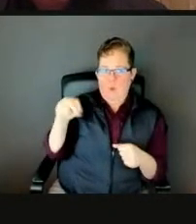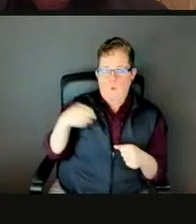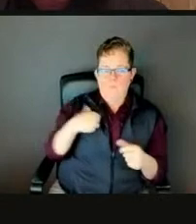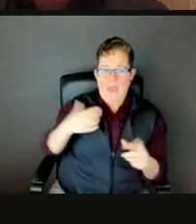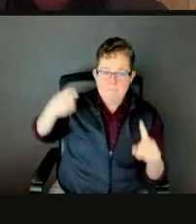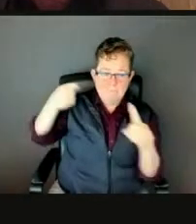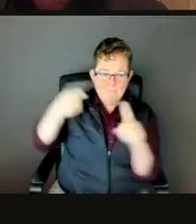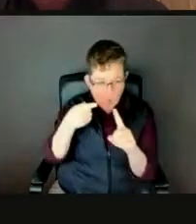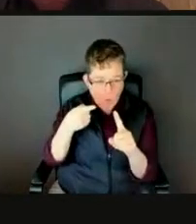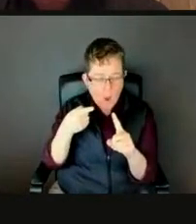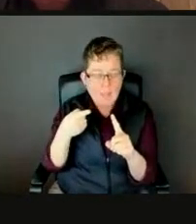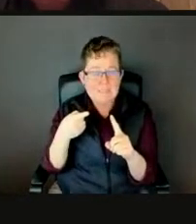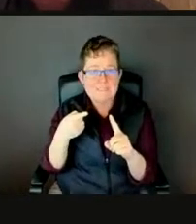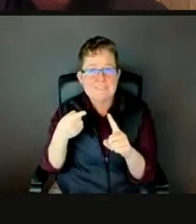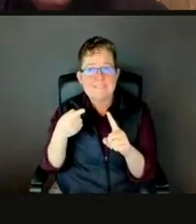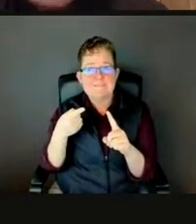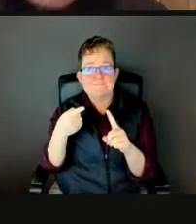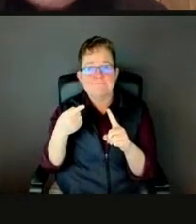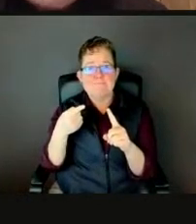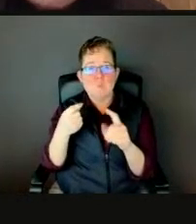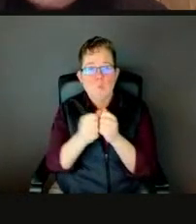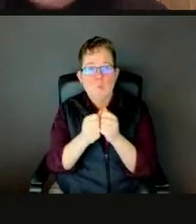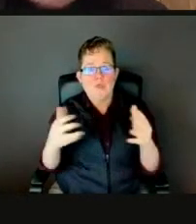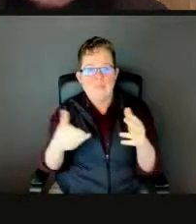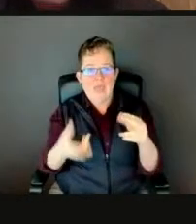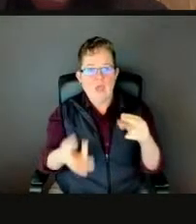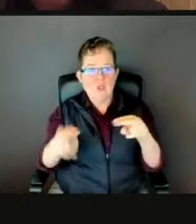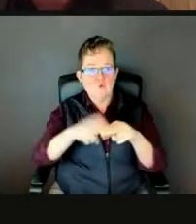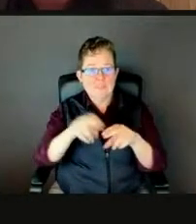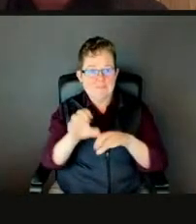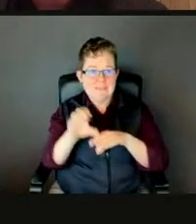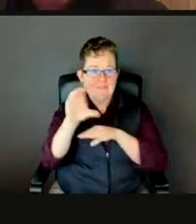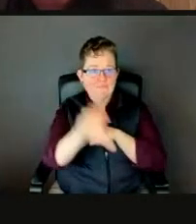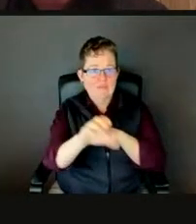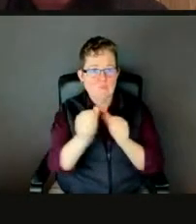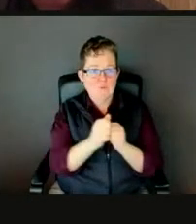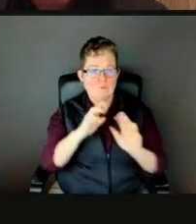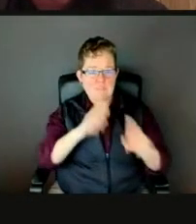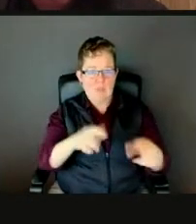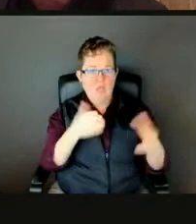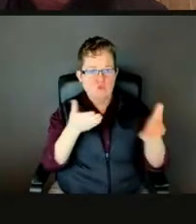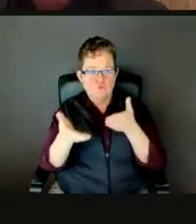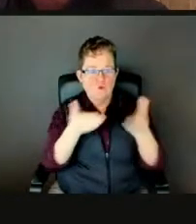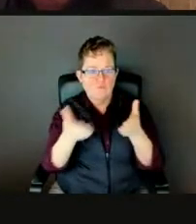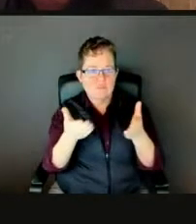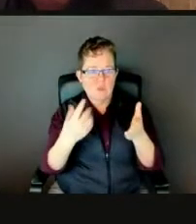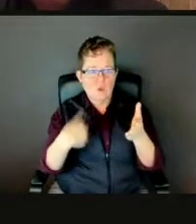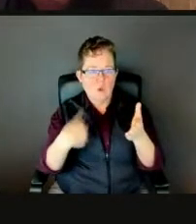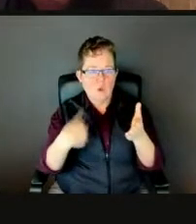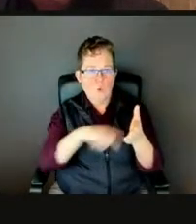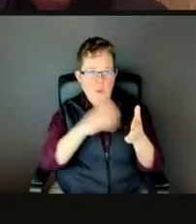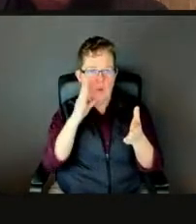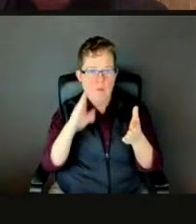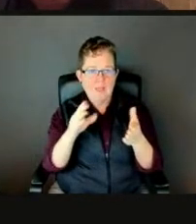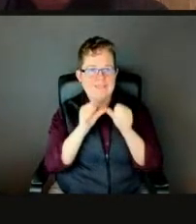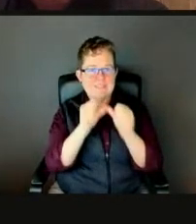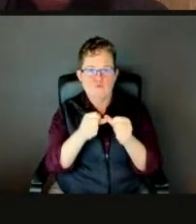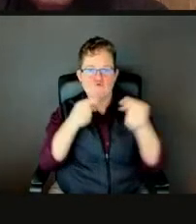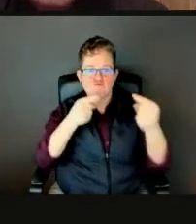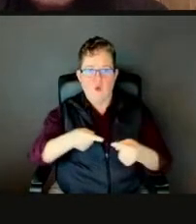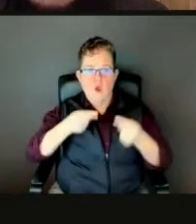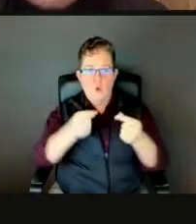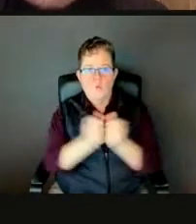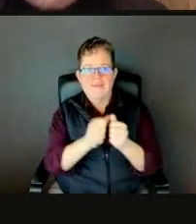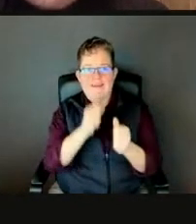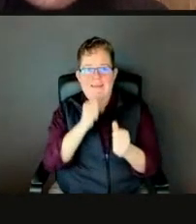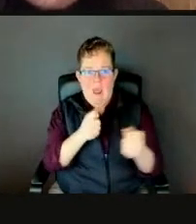that without increased investment in response services, we'll continue to struggle with the